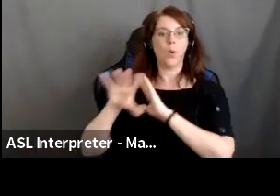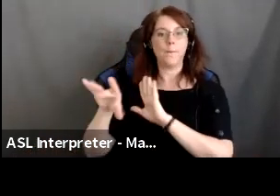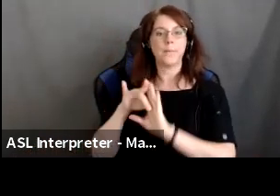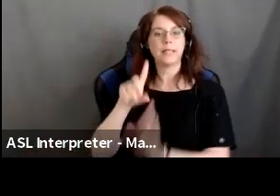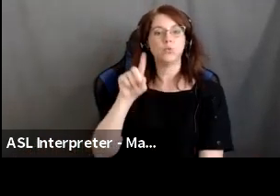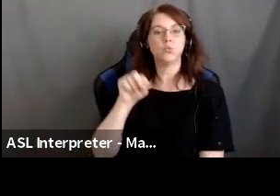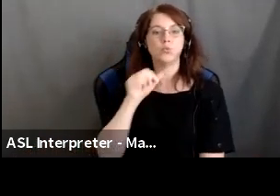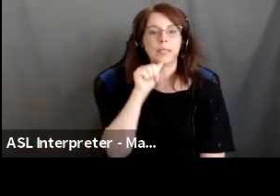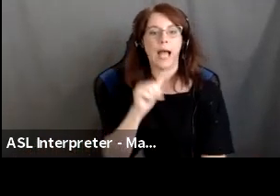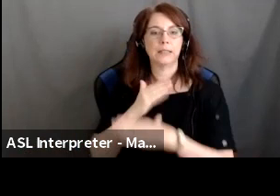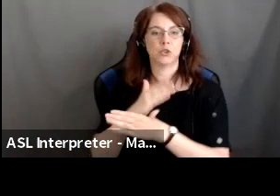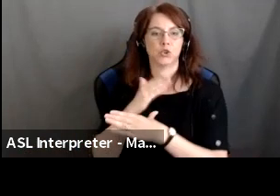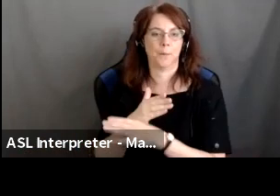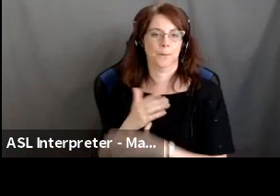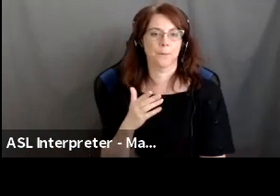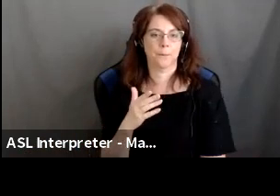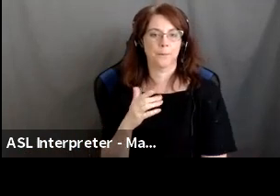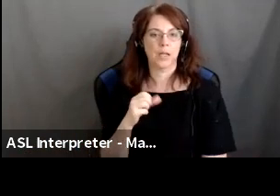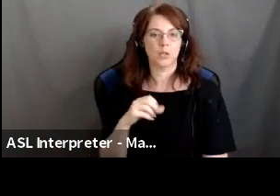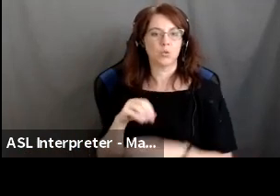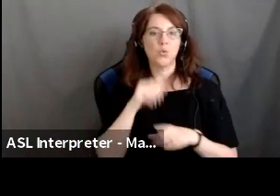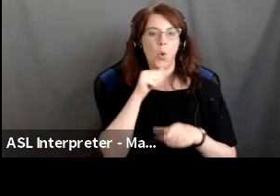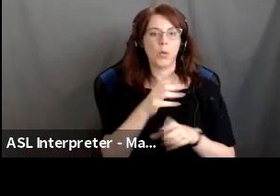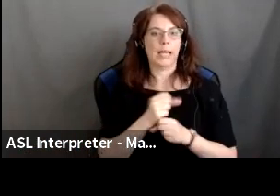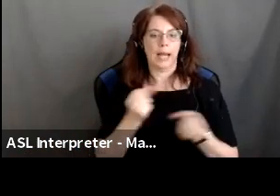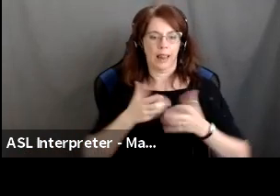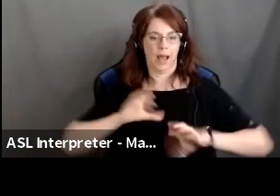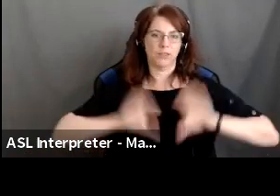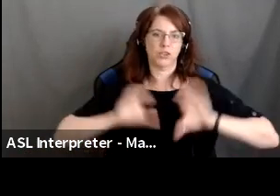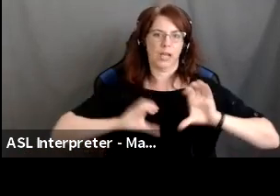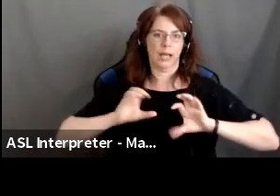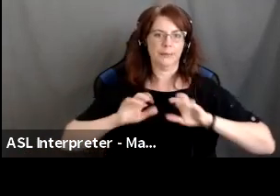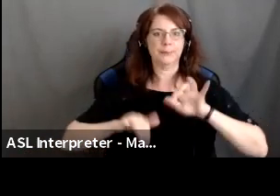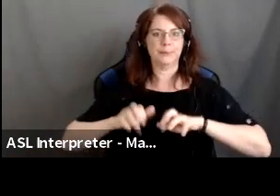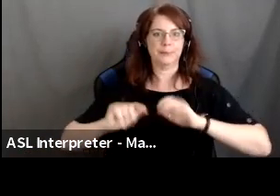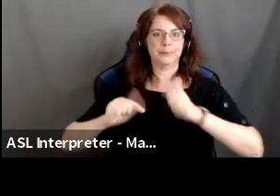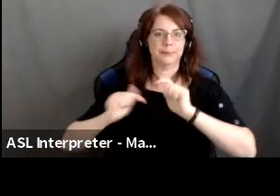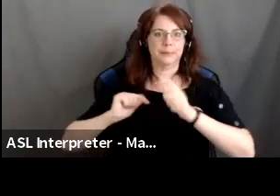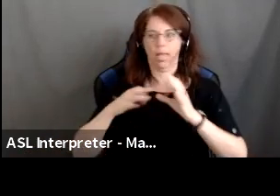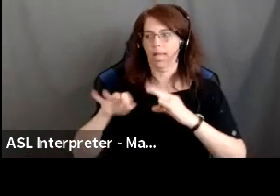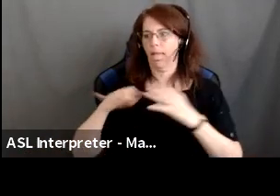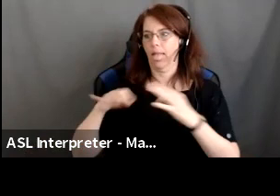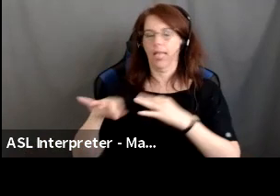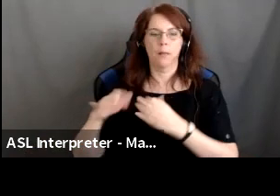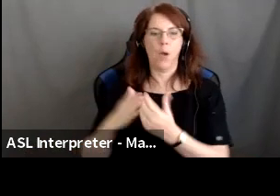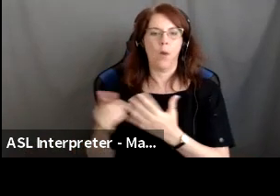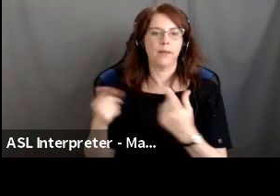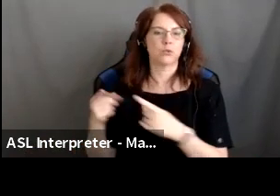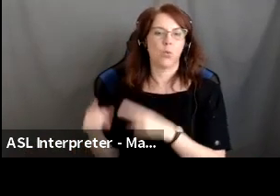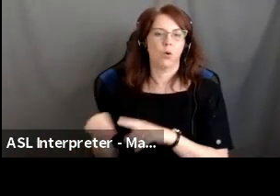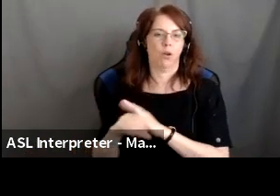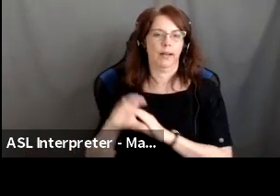ton of just in the chat box there. You don't get distracted by whatever's in the chat box,